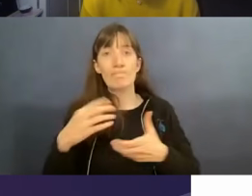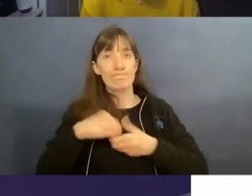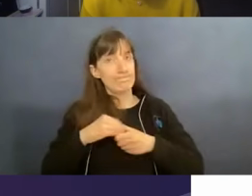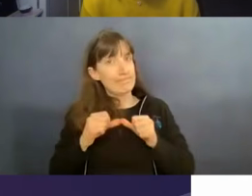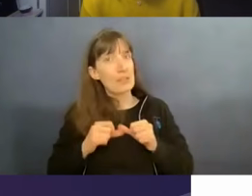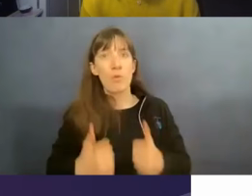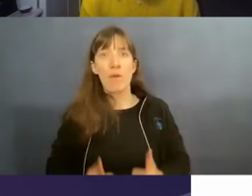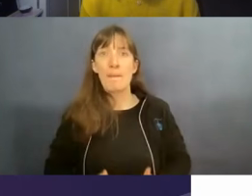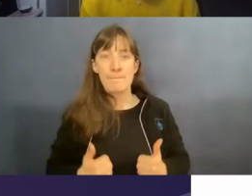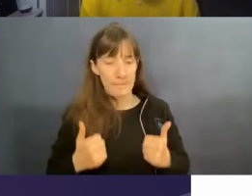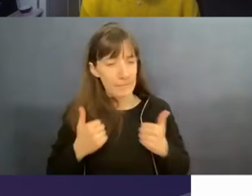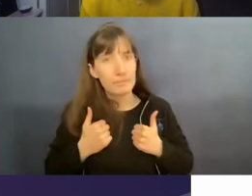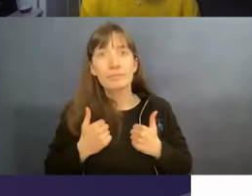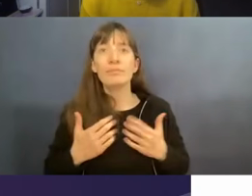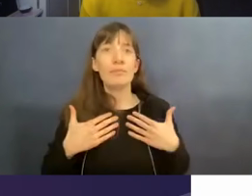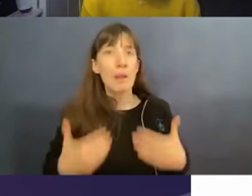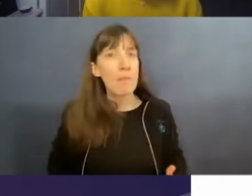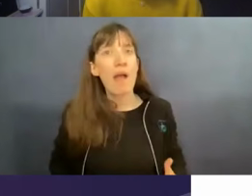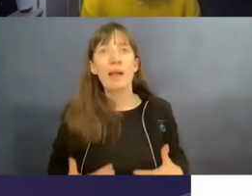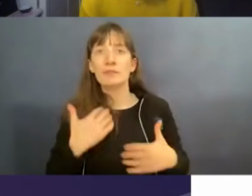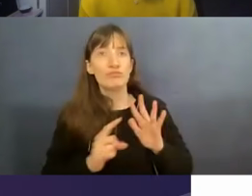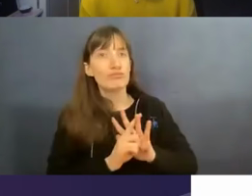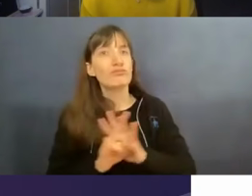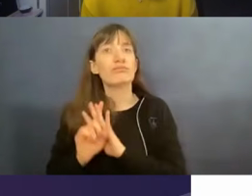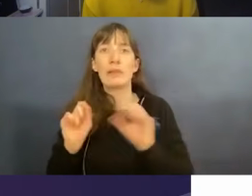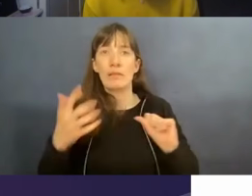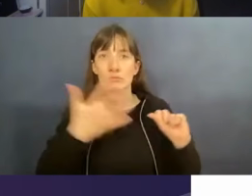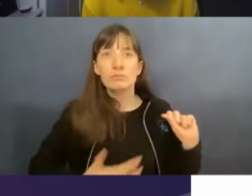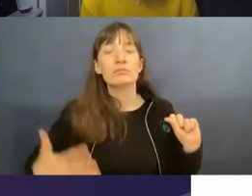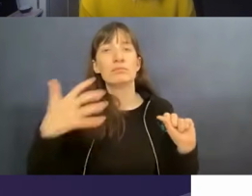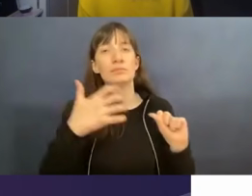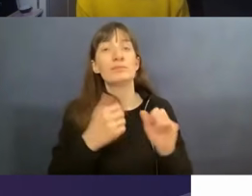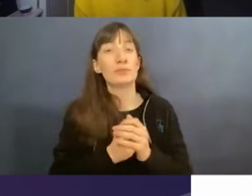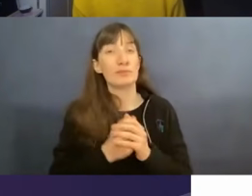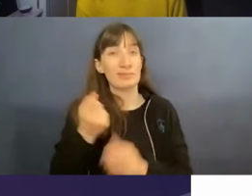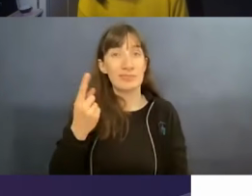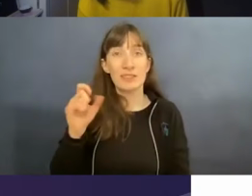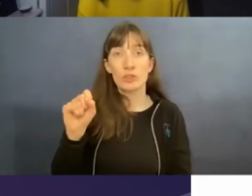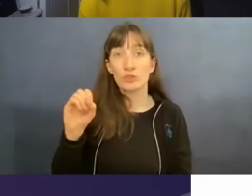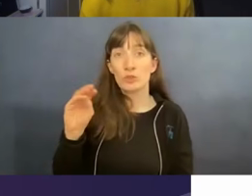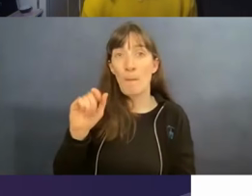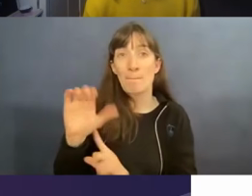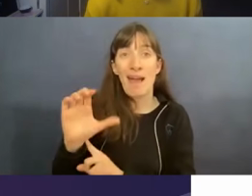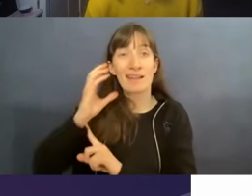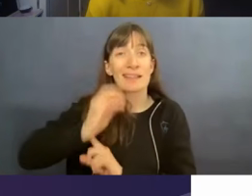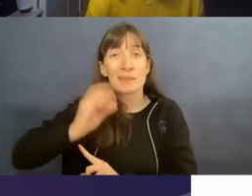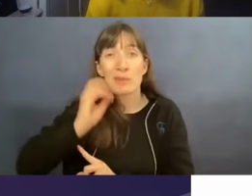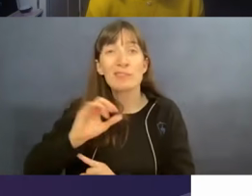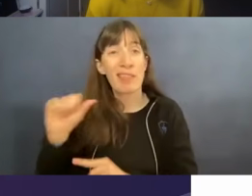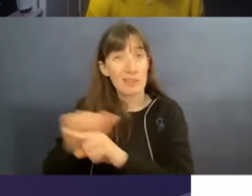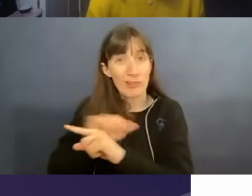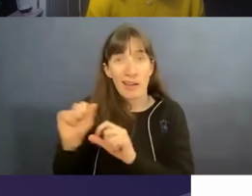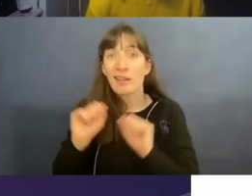bodies. And that's why there's a lot of different somatic, kind of like somatic experiencing,